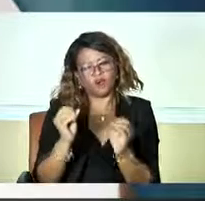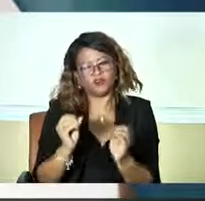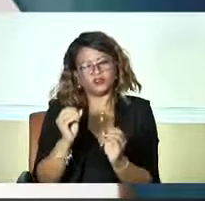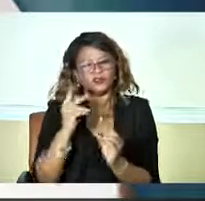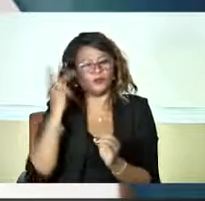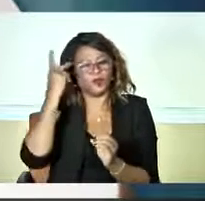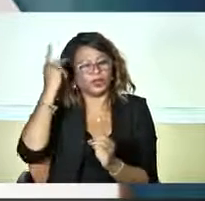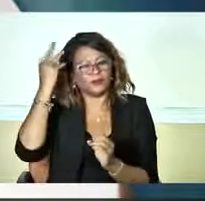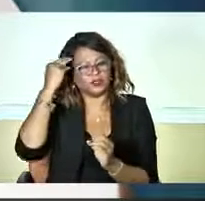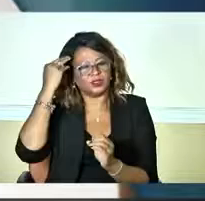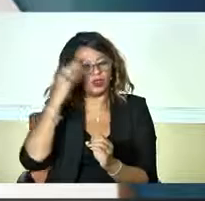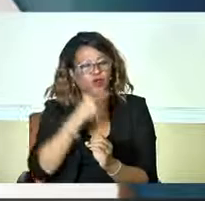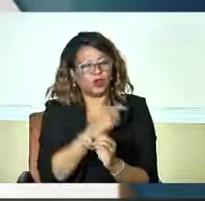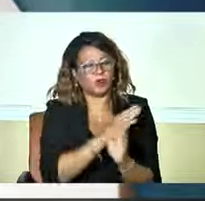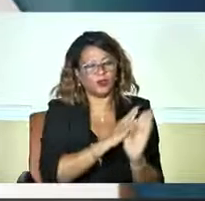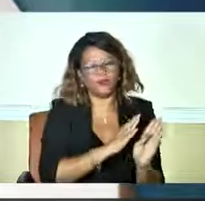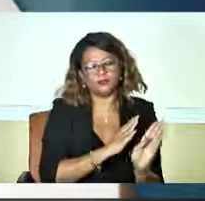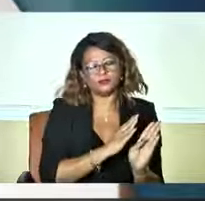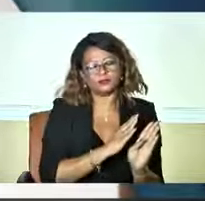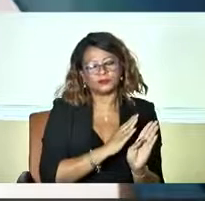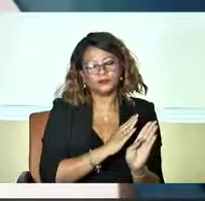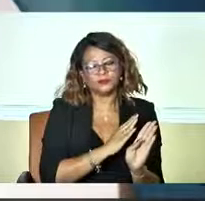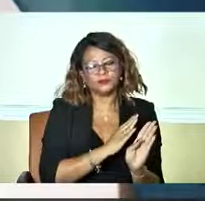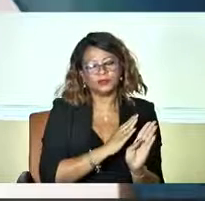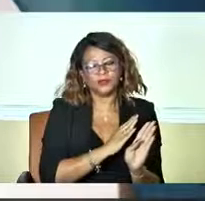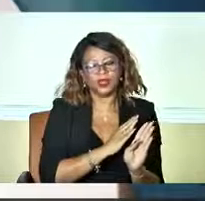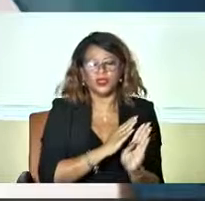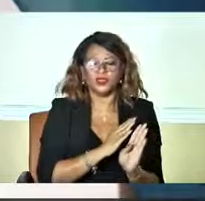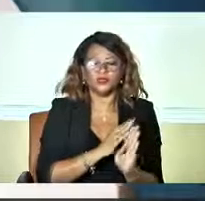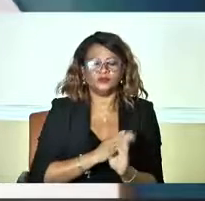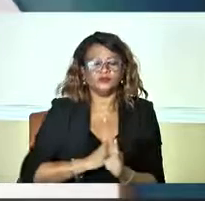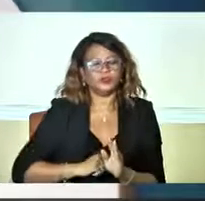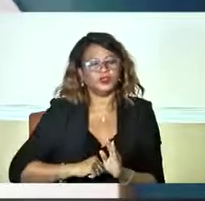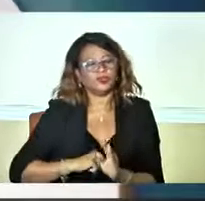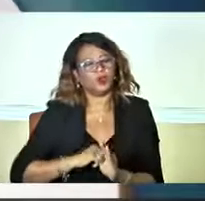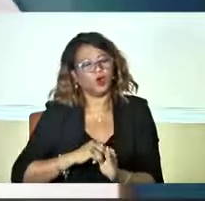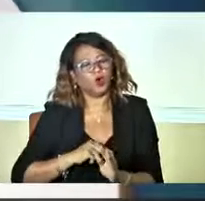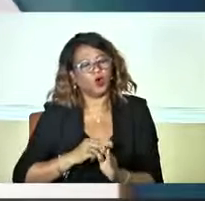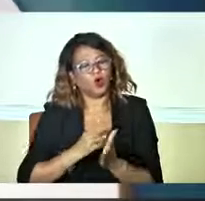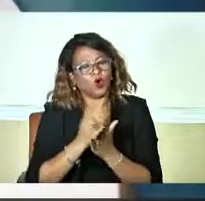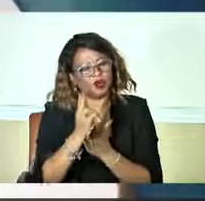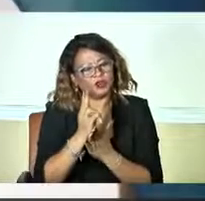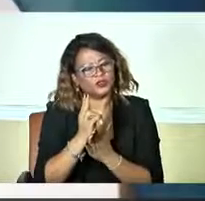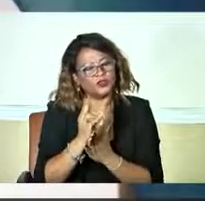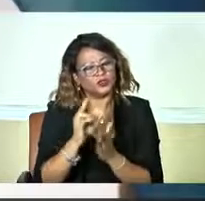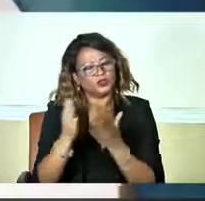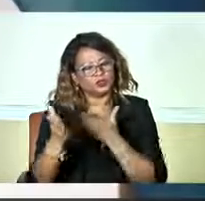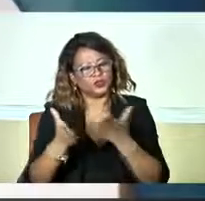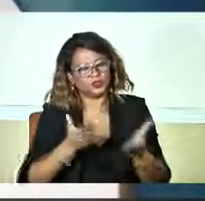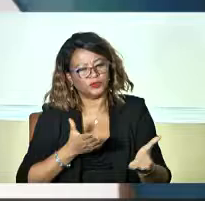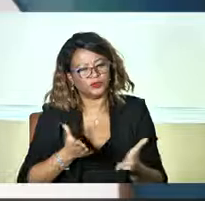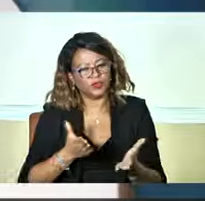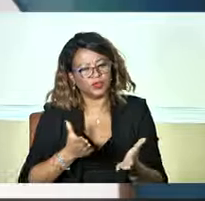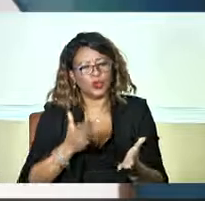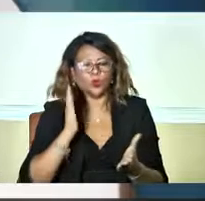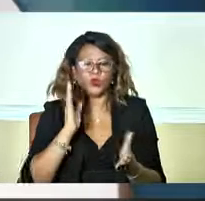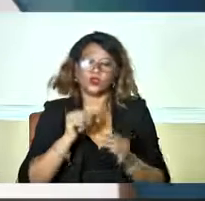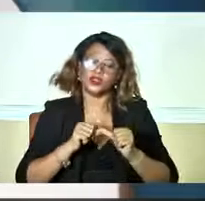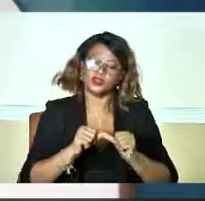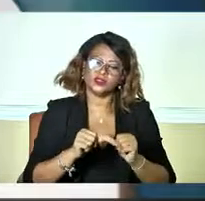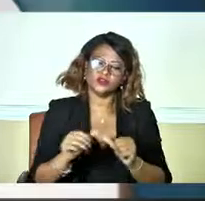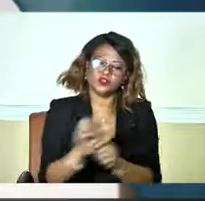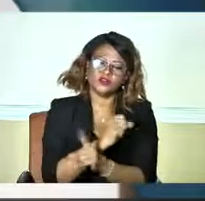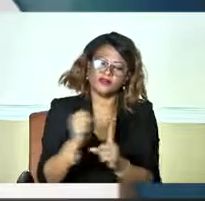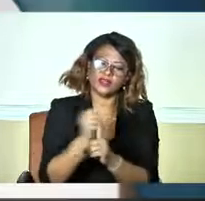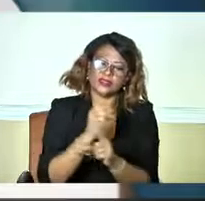Minister in Grand Bahama. It has been a privilege to serve. We will continue the fight